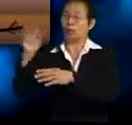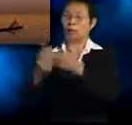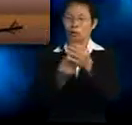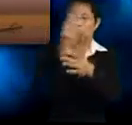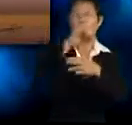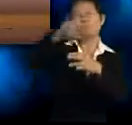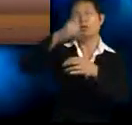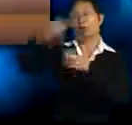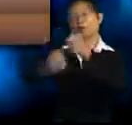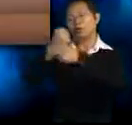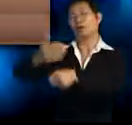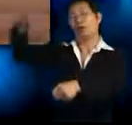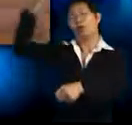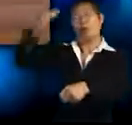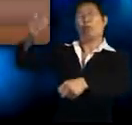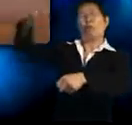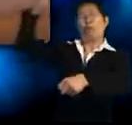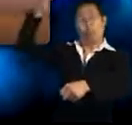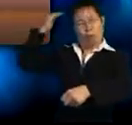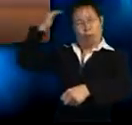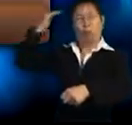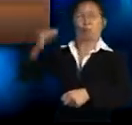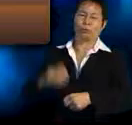swamps millions of years ago.